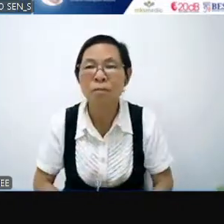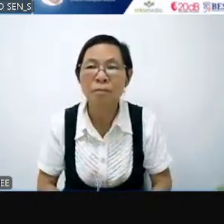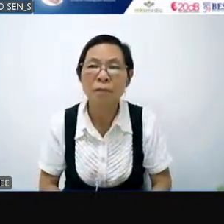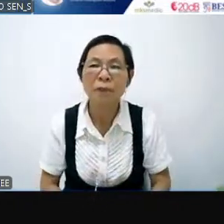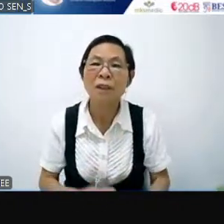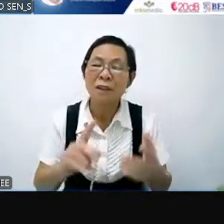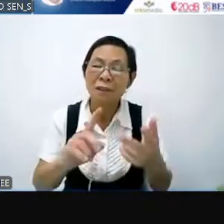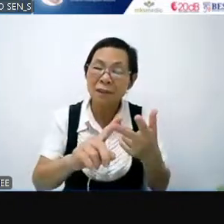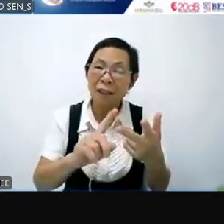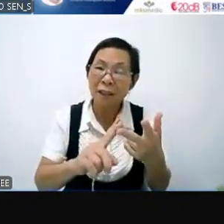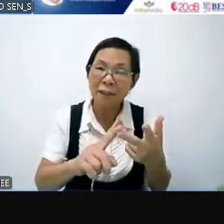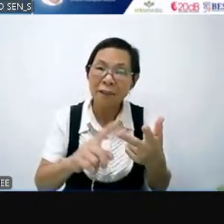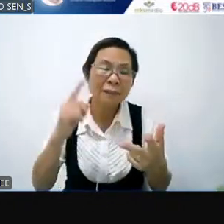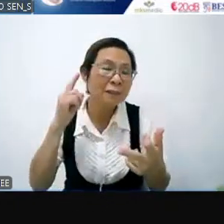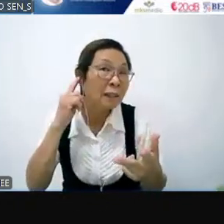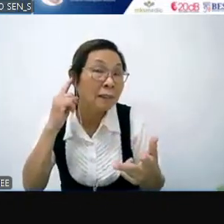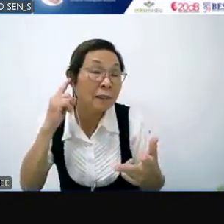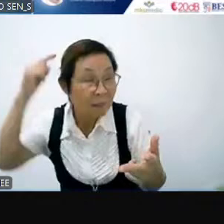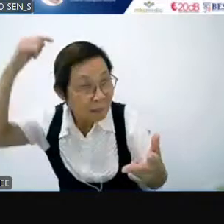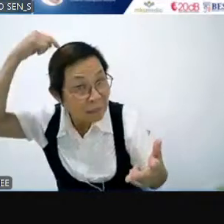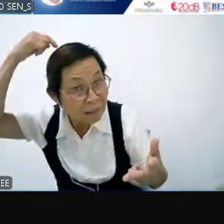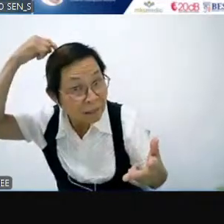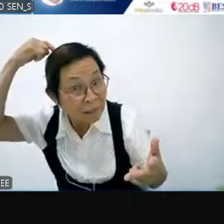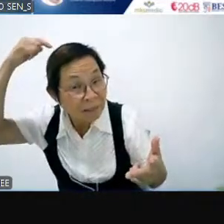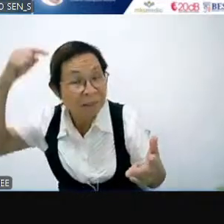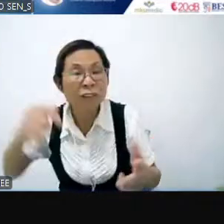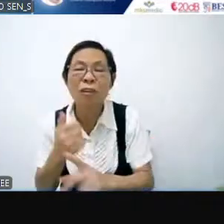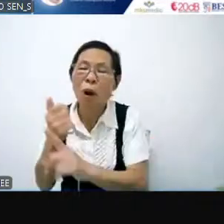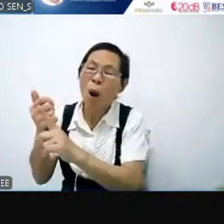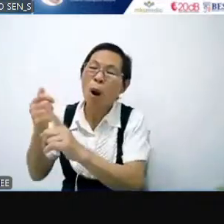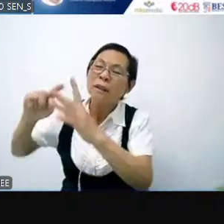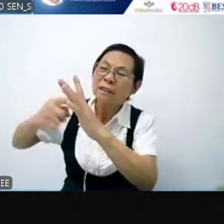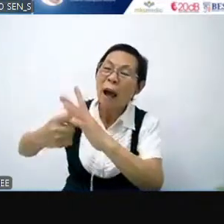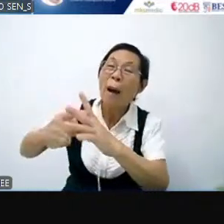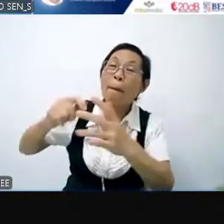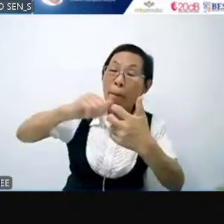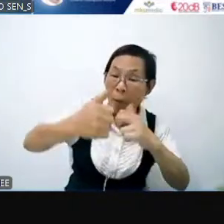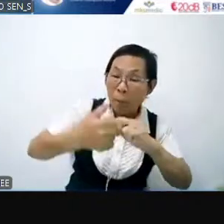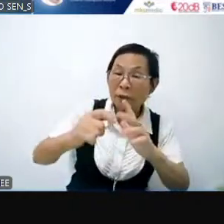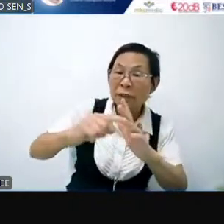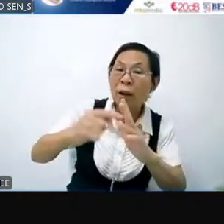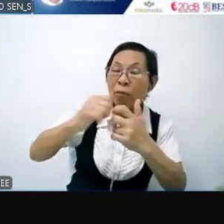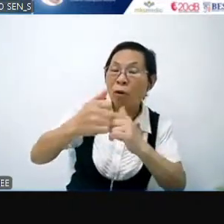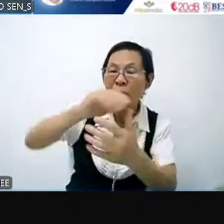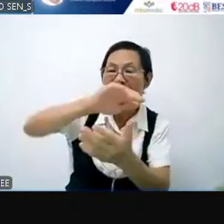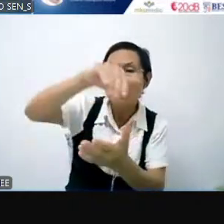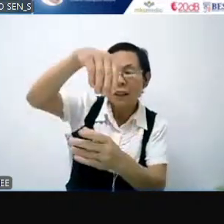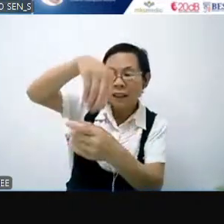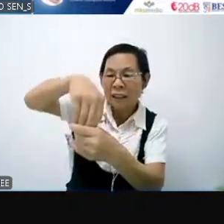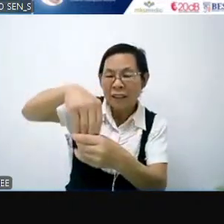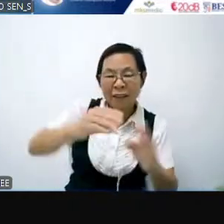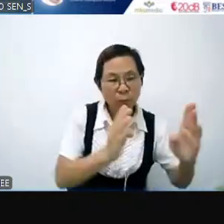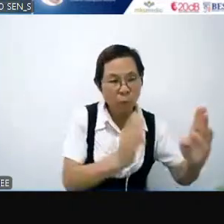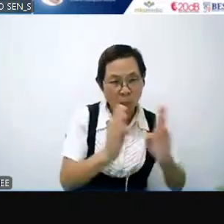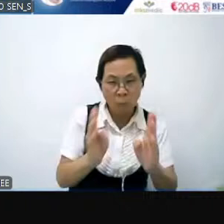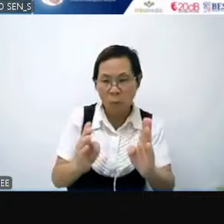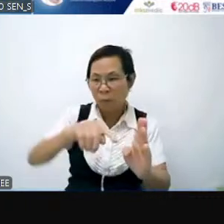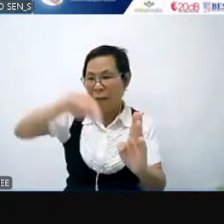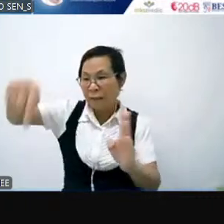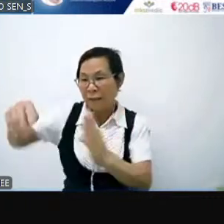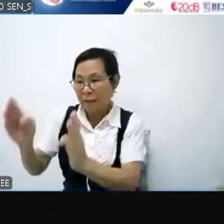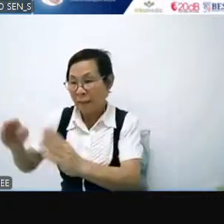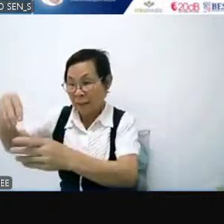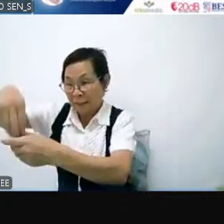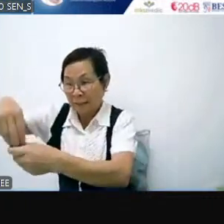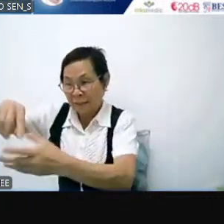Second, sensory neural. This hearing loss, the origin of the problem will be from the inner ears onwards.